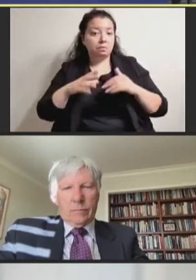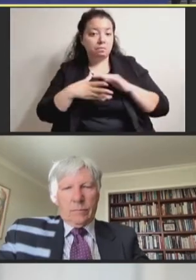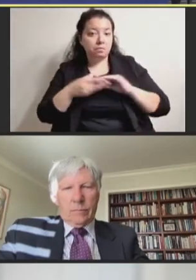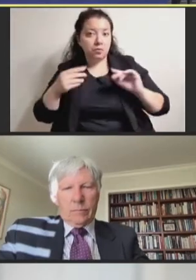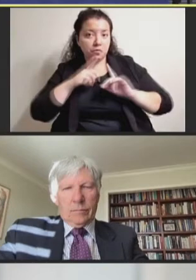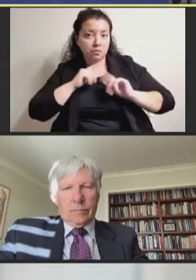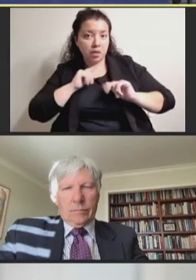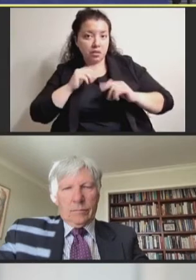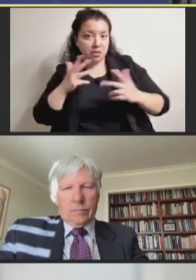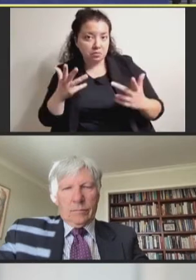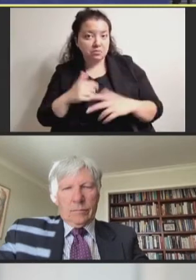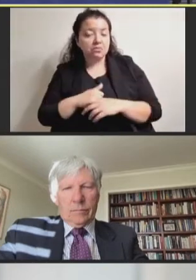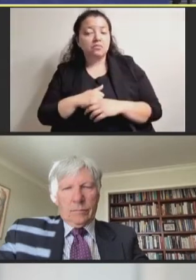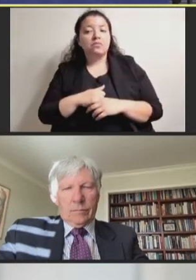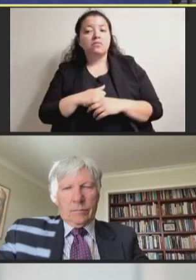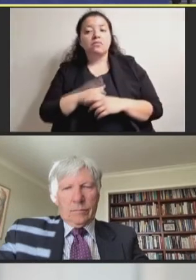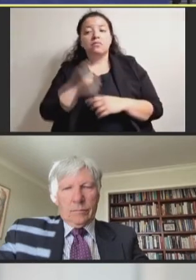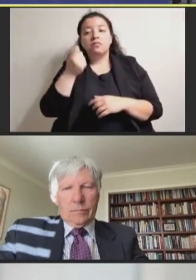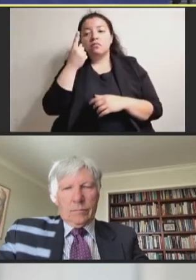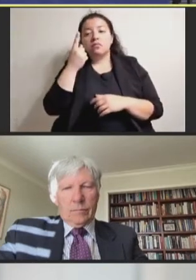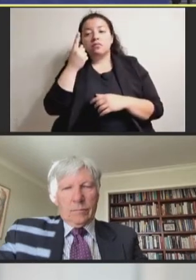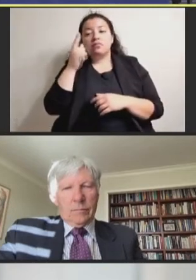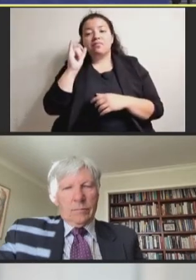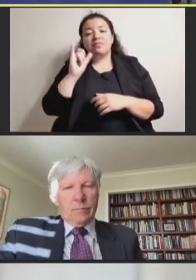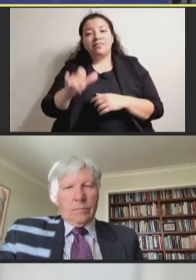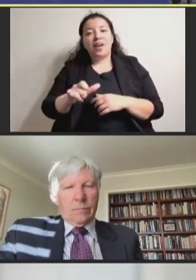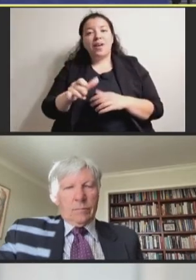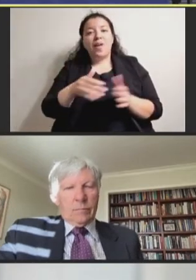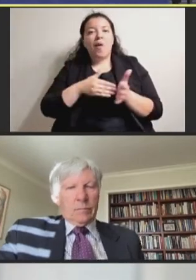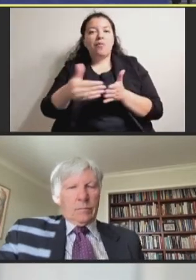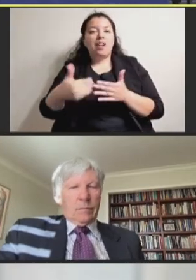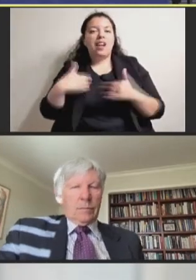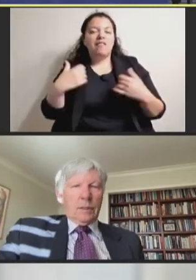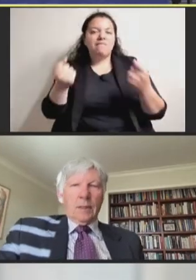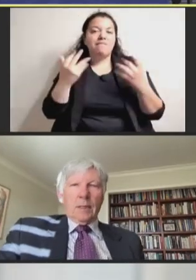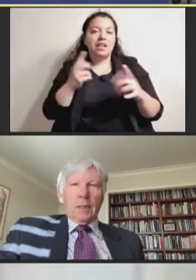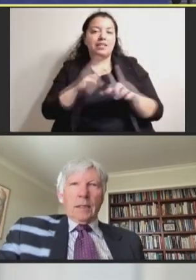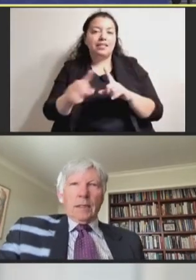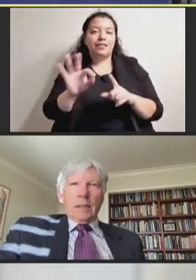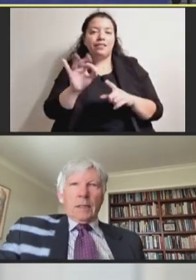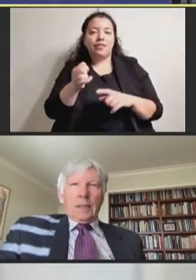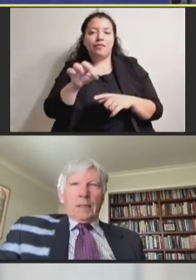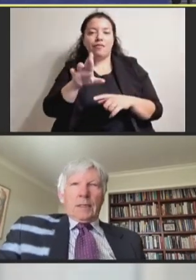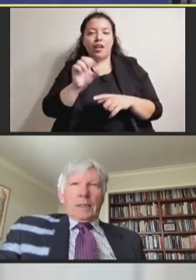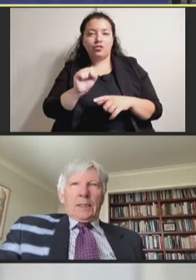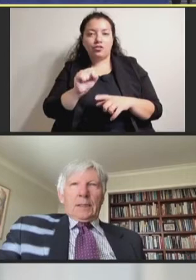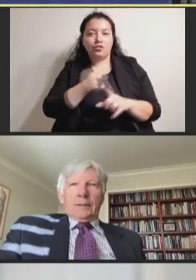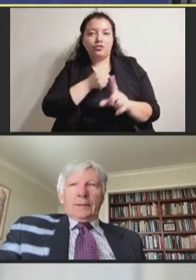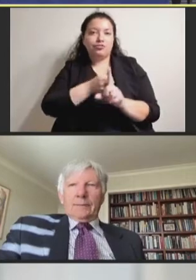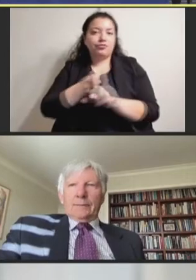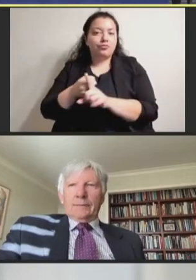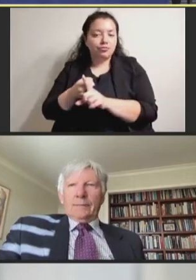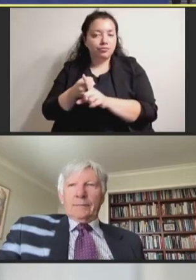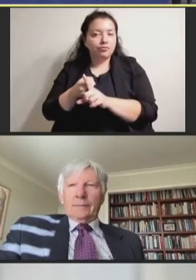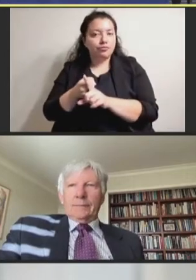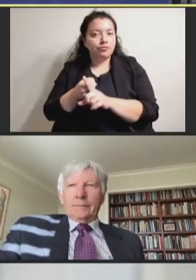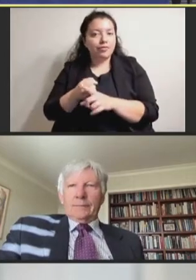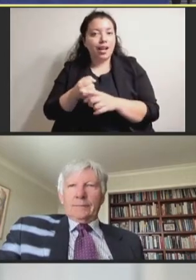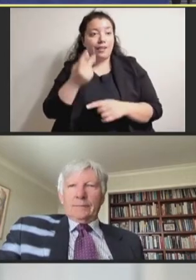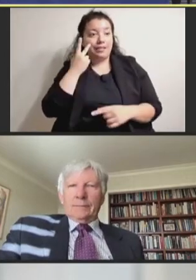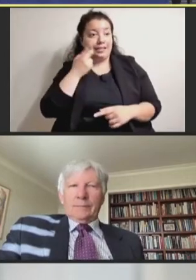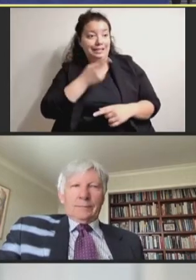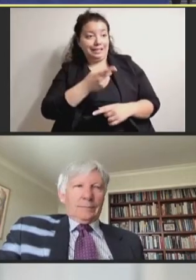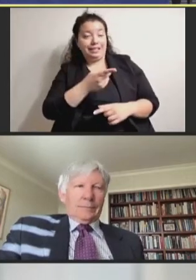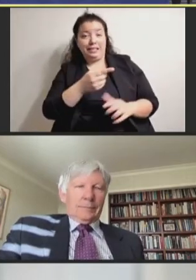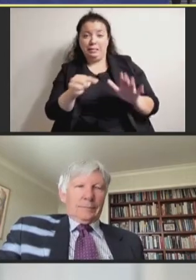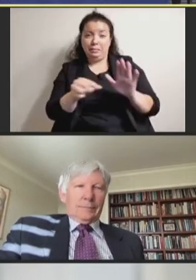A lot of it really ties into multiple different factors. I've had people that have had fairly significant adverse events